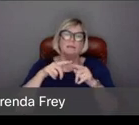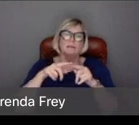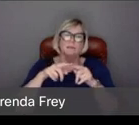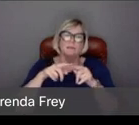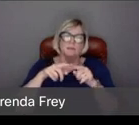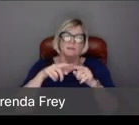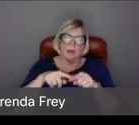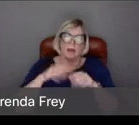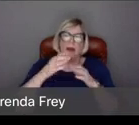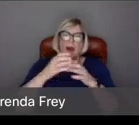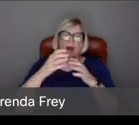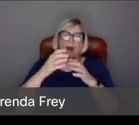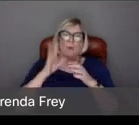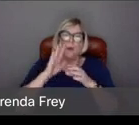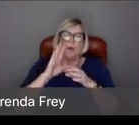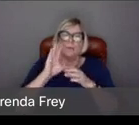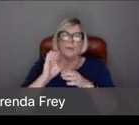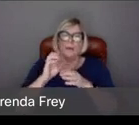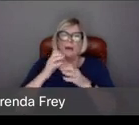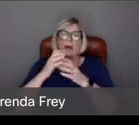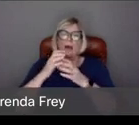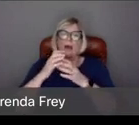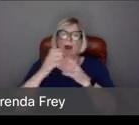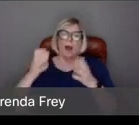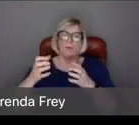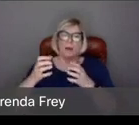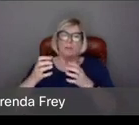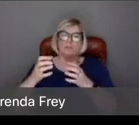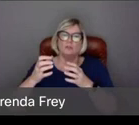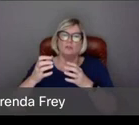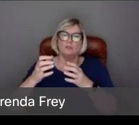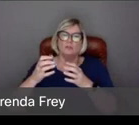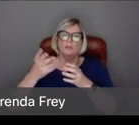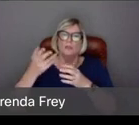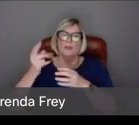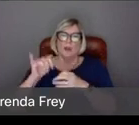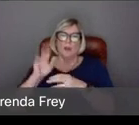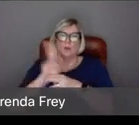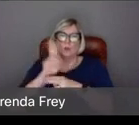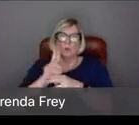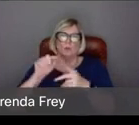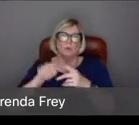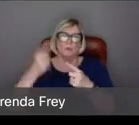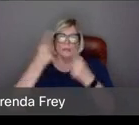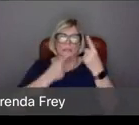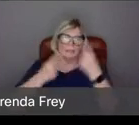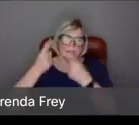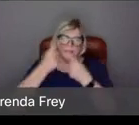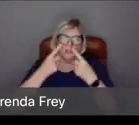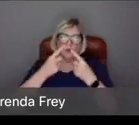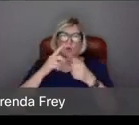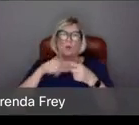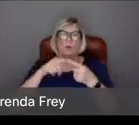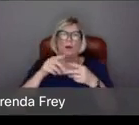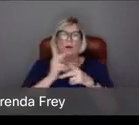be putting if they were considering you for a loan. What factors go into it? And so as you go through this, think of that. This